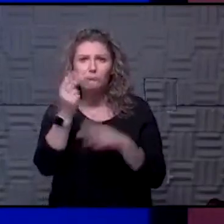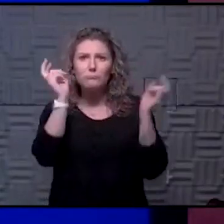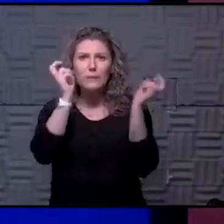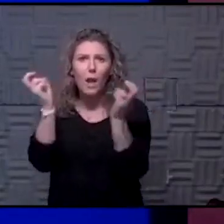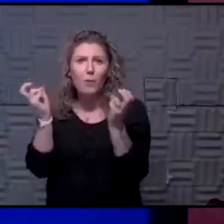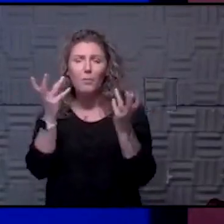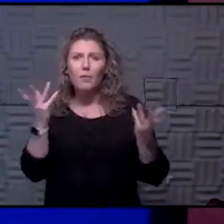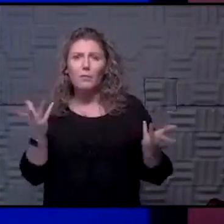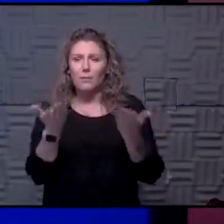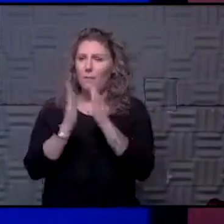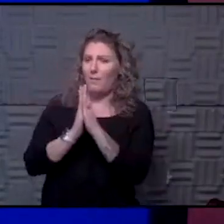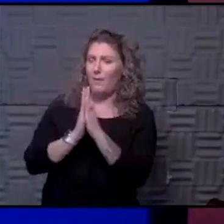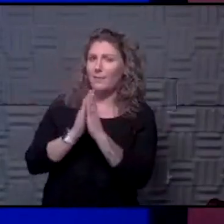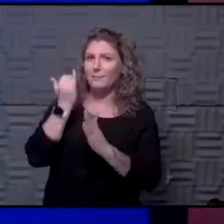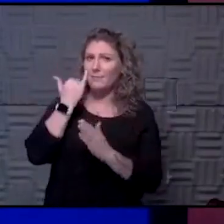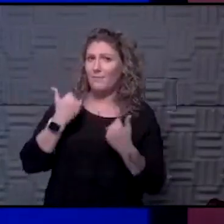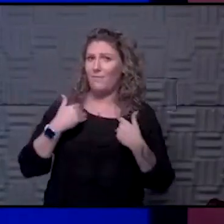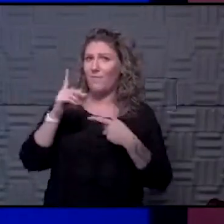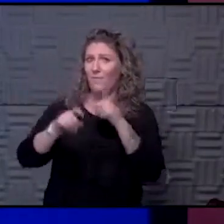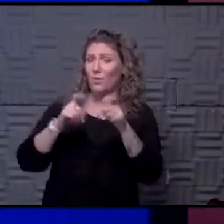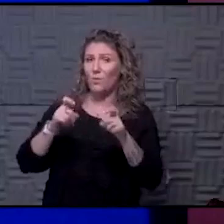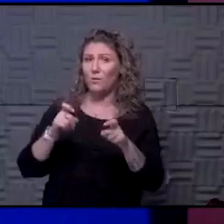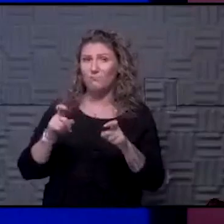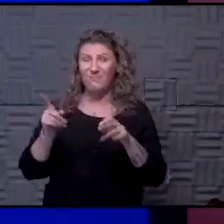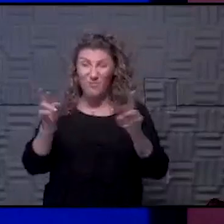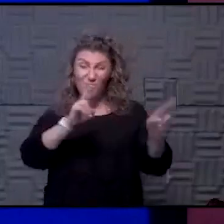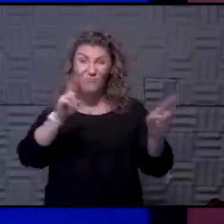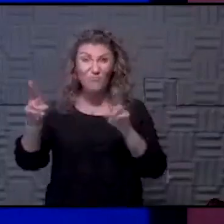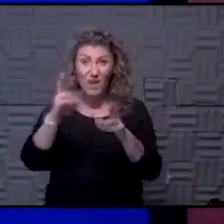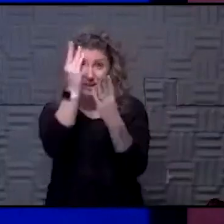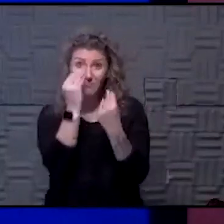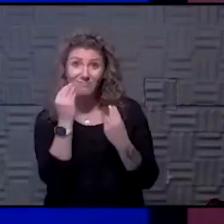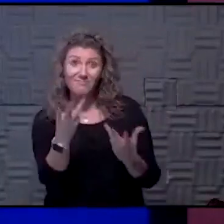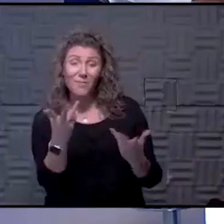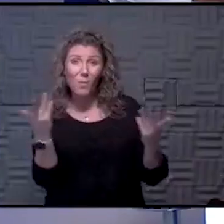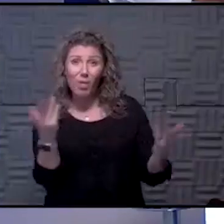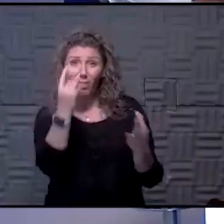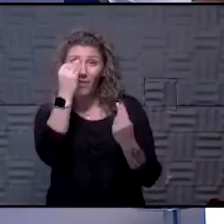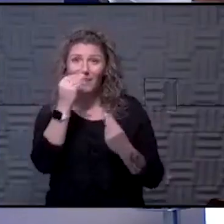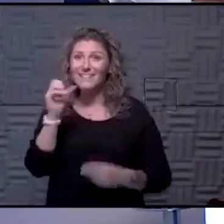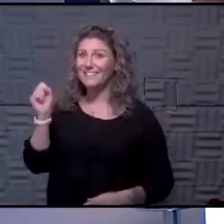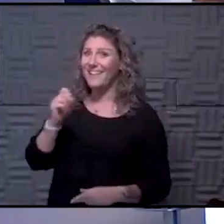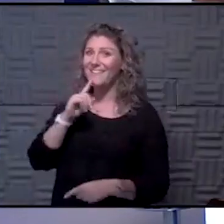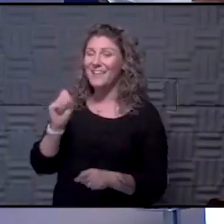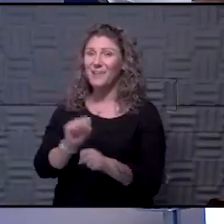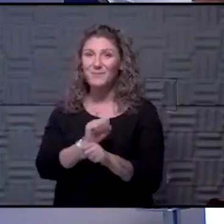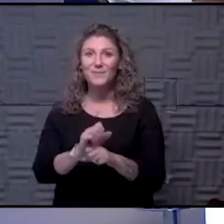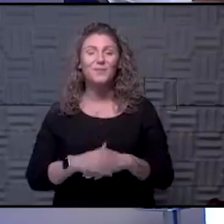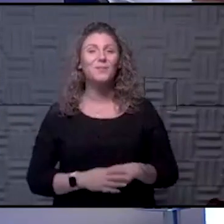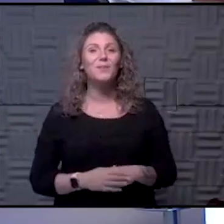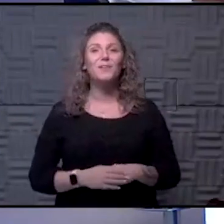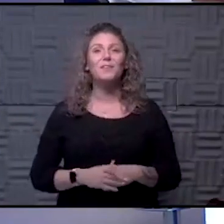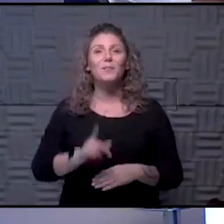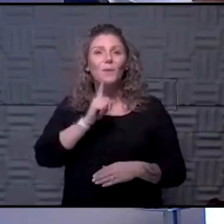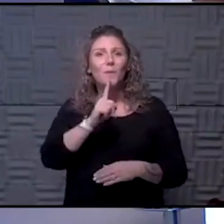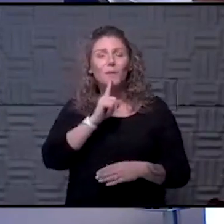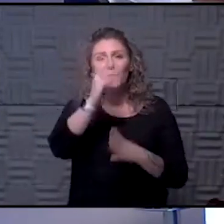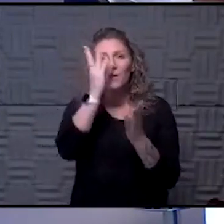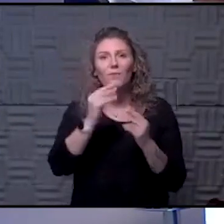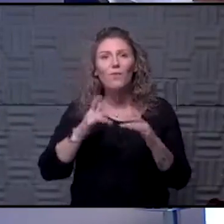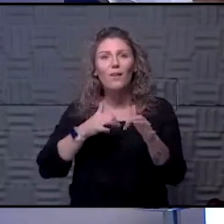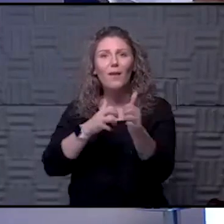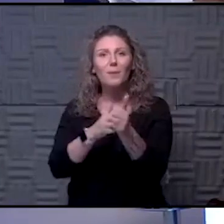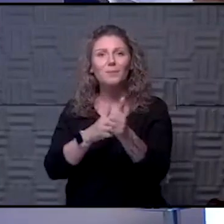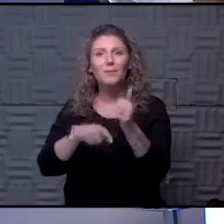Ask them if you have questions because they're ready to tell you what they think, right? Yeah, absolutely. All right. So this has been a very informative update